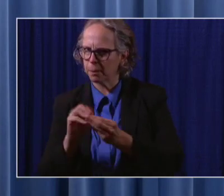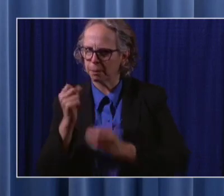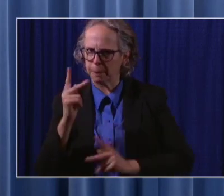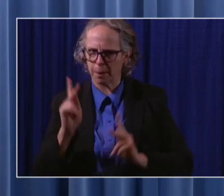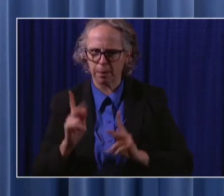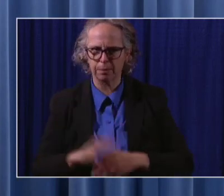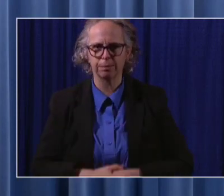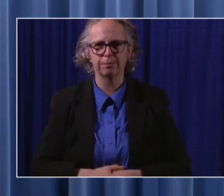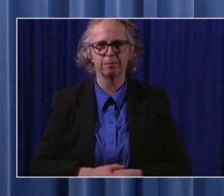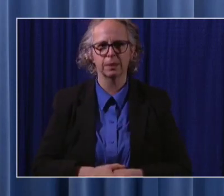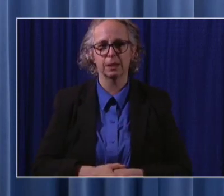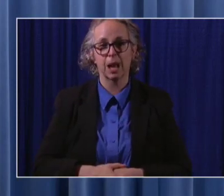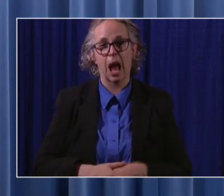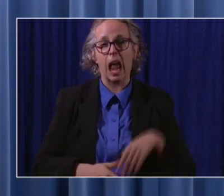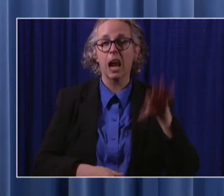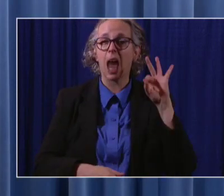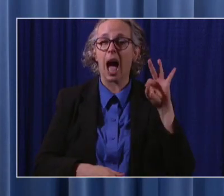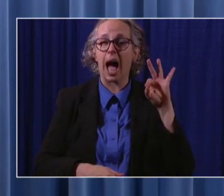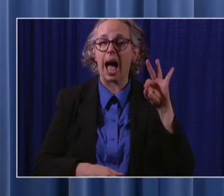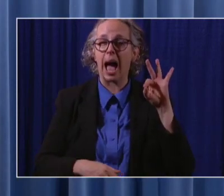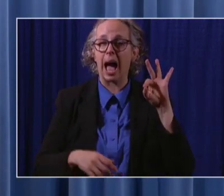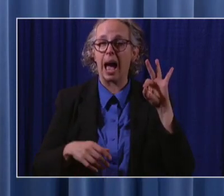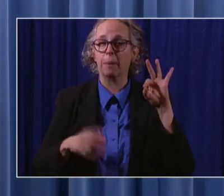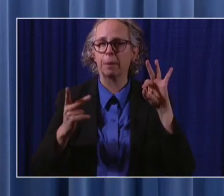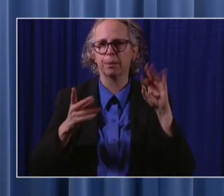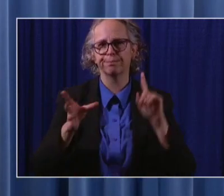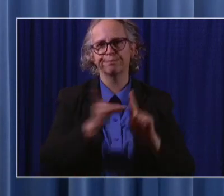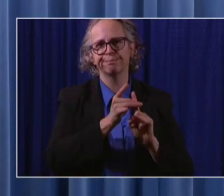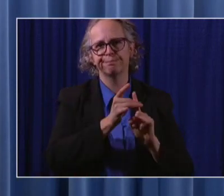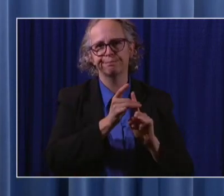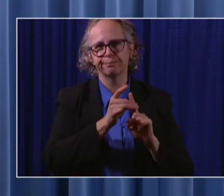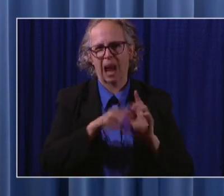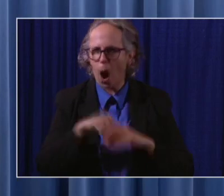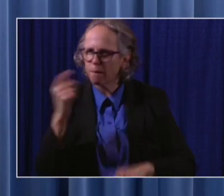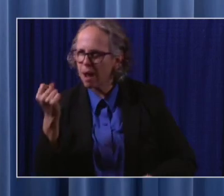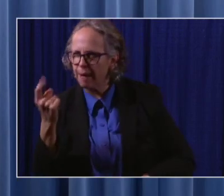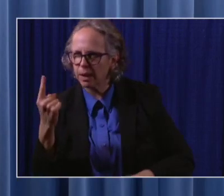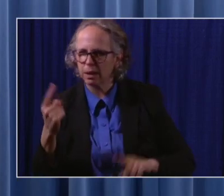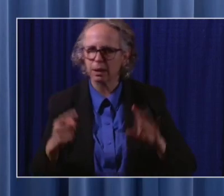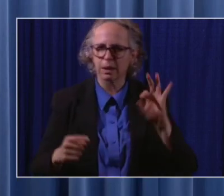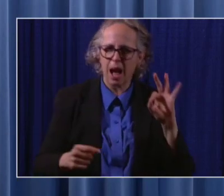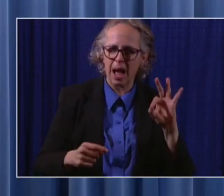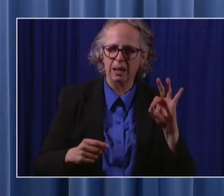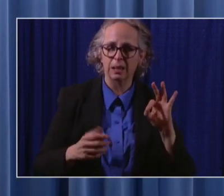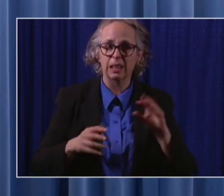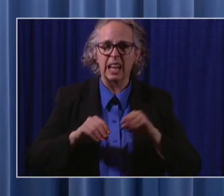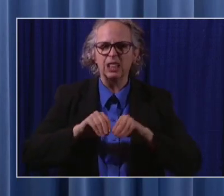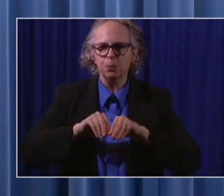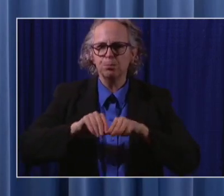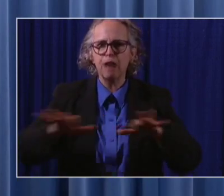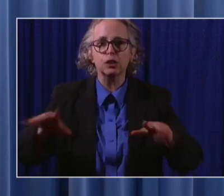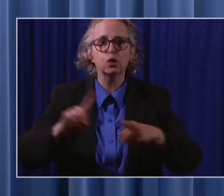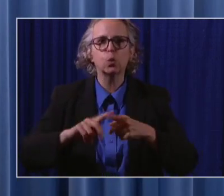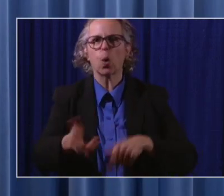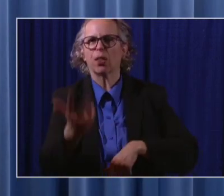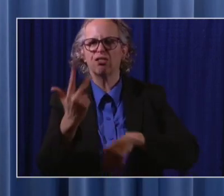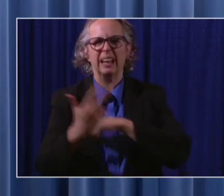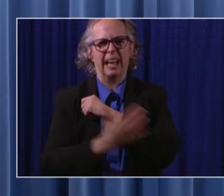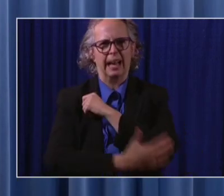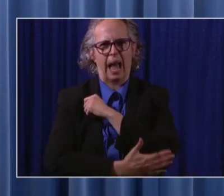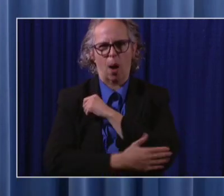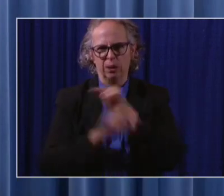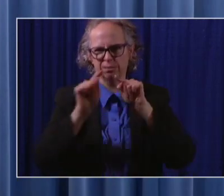positive. The cases span 3 separate counties. Mercer County, on July 10th and 11th, a